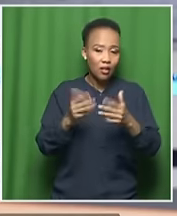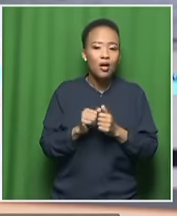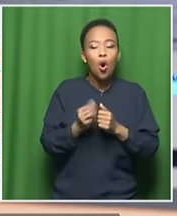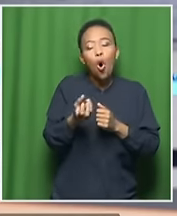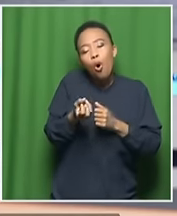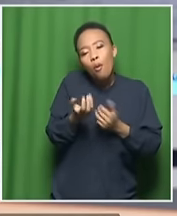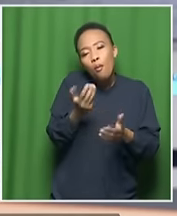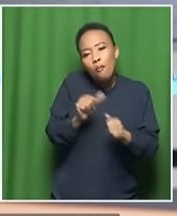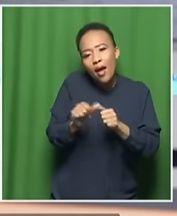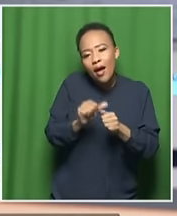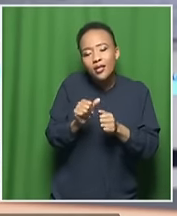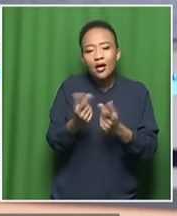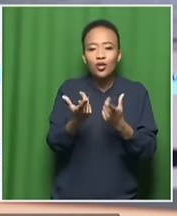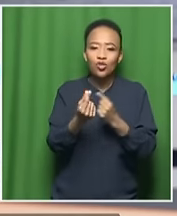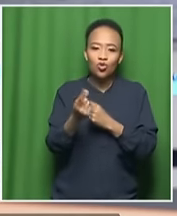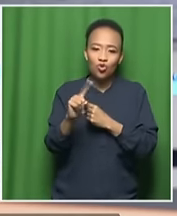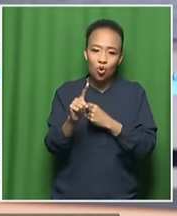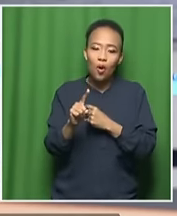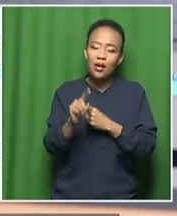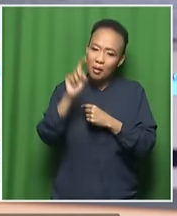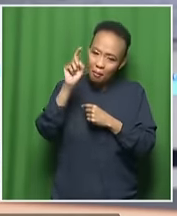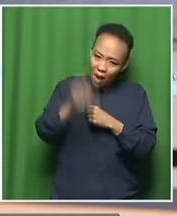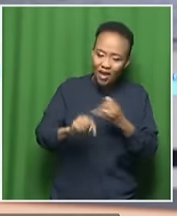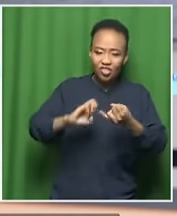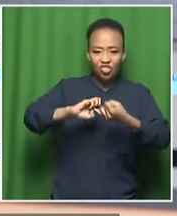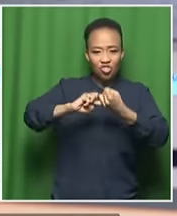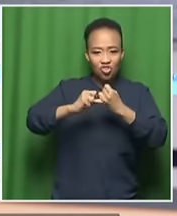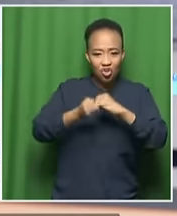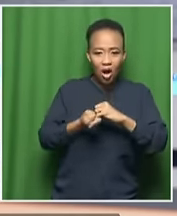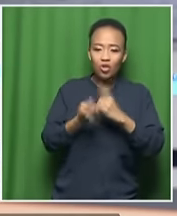attempt, broadly speaking, to try and,